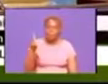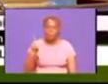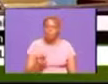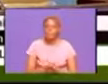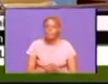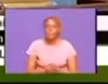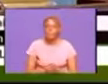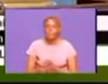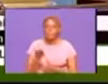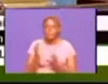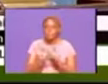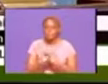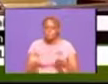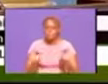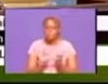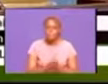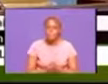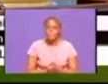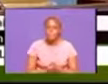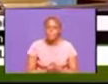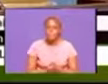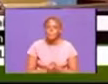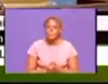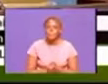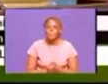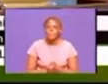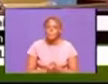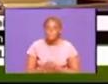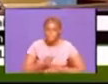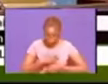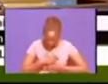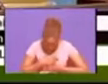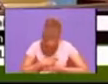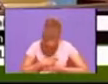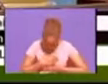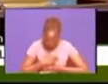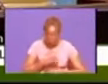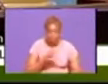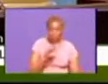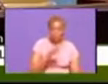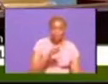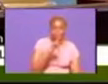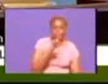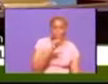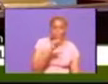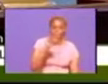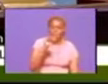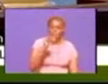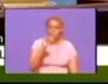She's not in the House. The Honorable Mizigi Mneni, member for Taita.